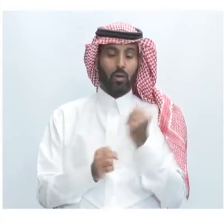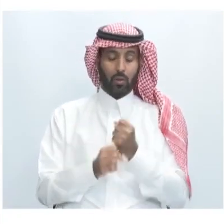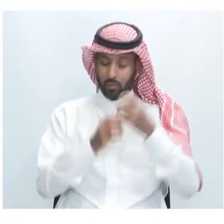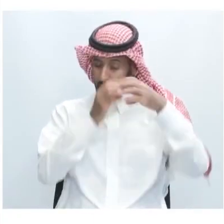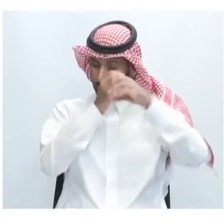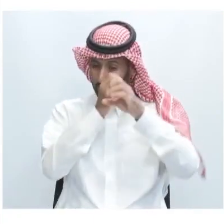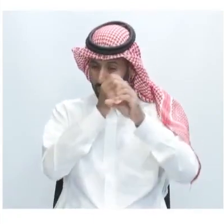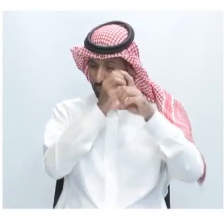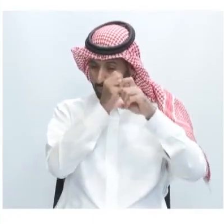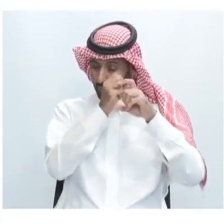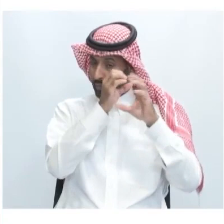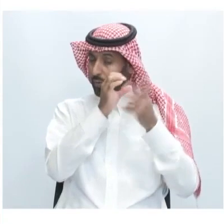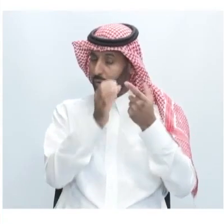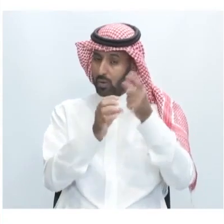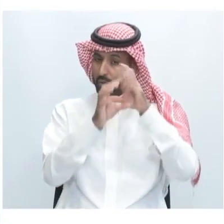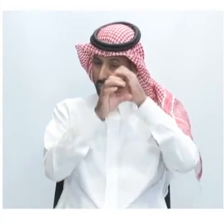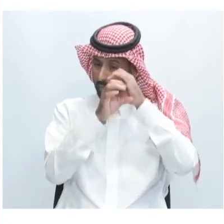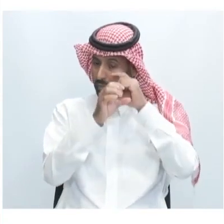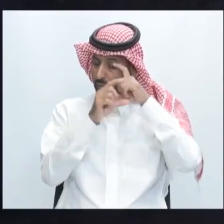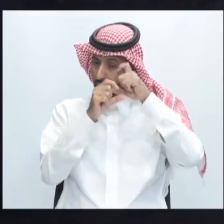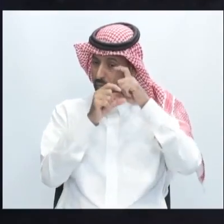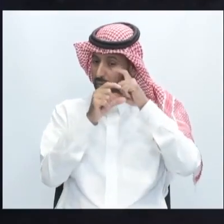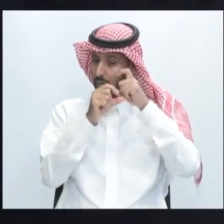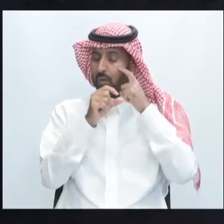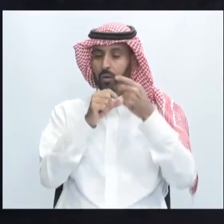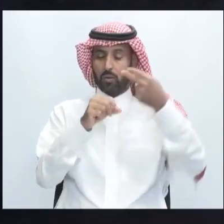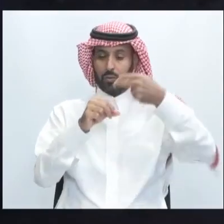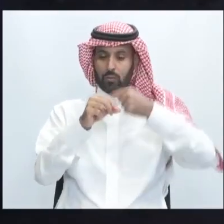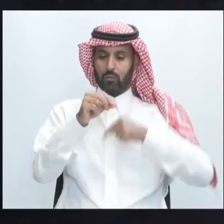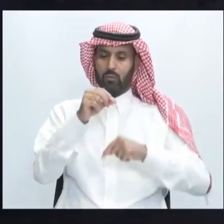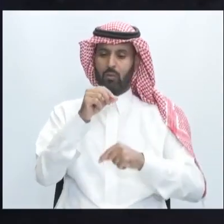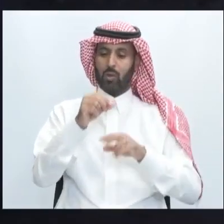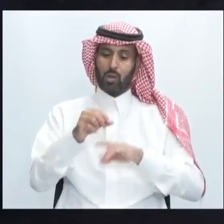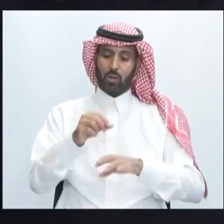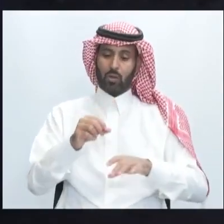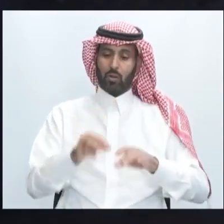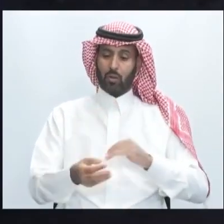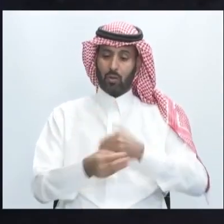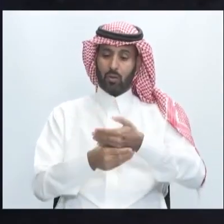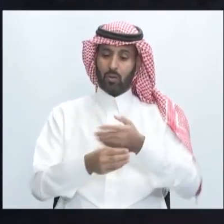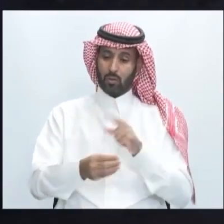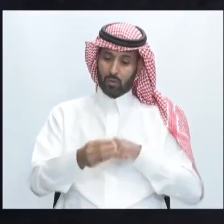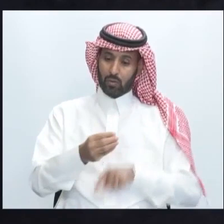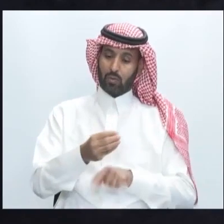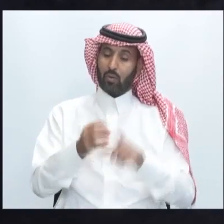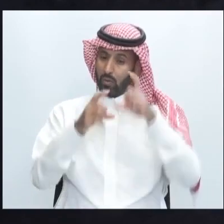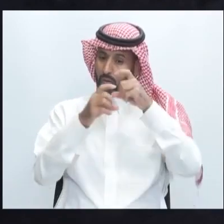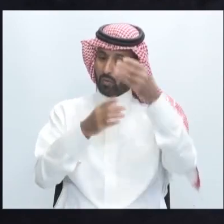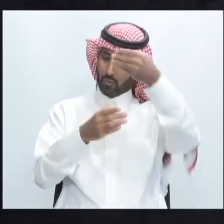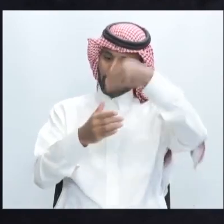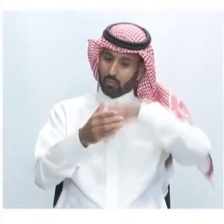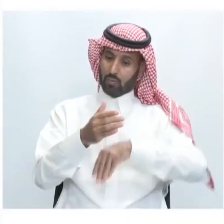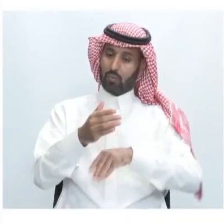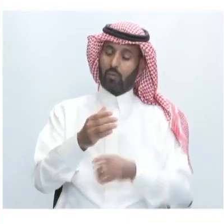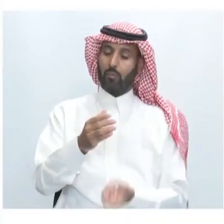camera and the computer? If you look at the picture with the camera and the computer, what are they doing? Yes,